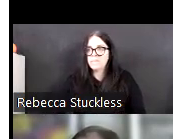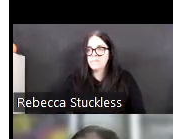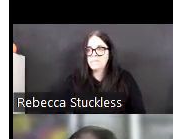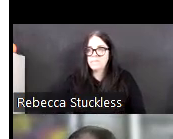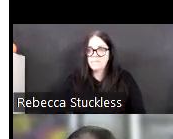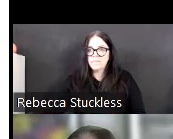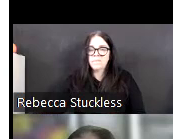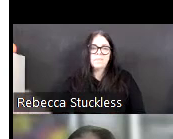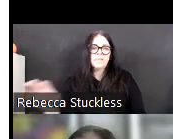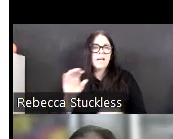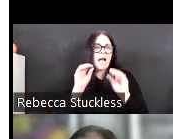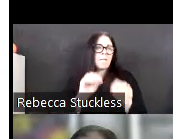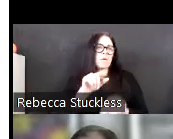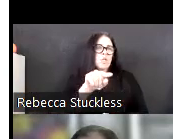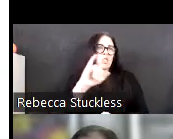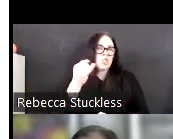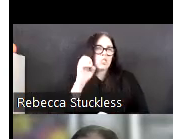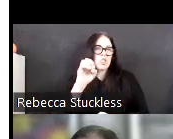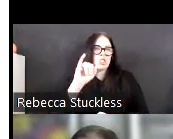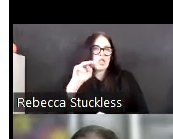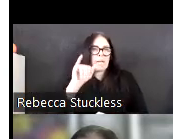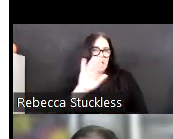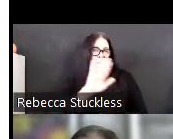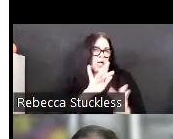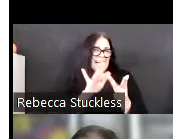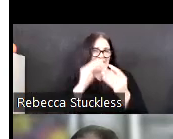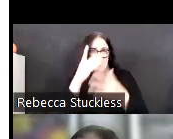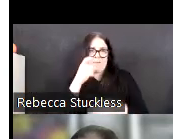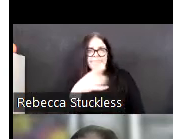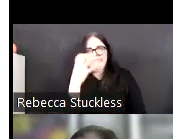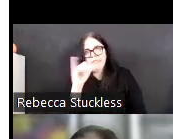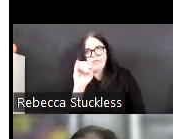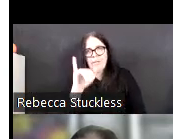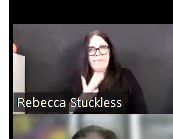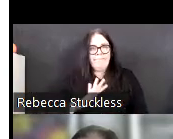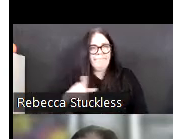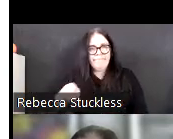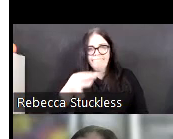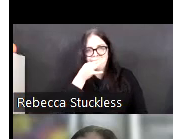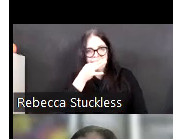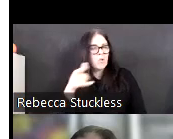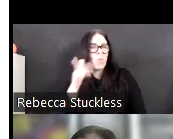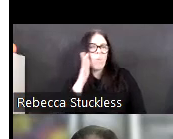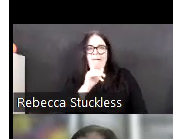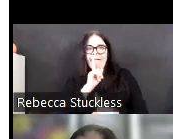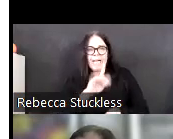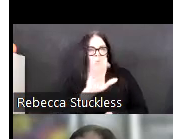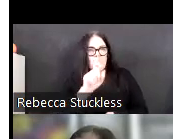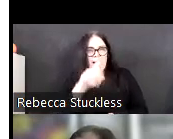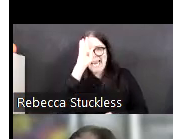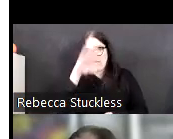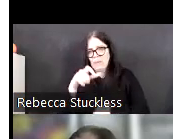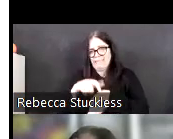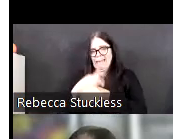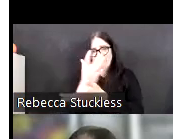And we put Jamie's contact information here because she's amazing and she will absolutely address any questions you have. I know that we're super short on